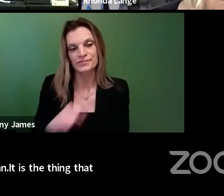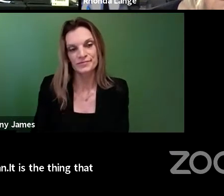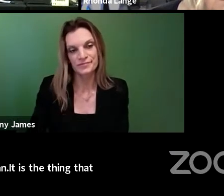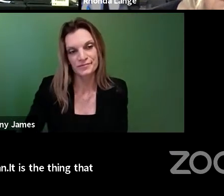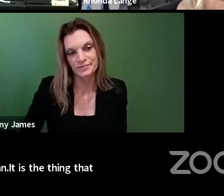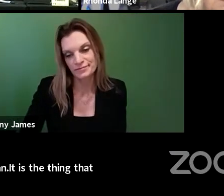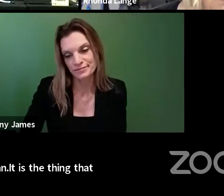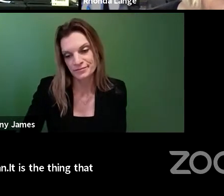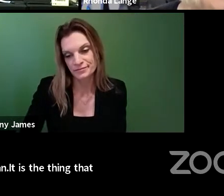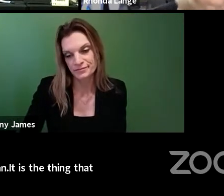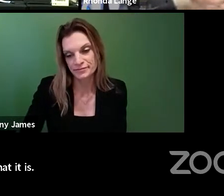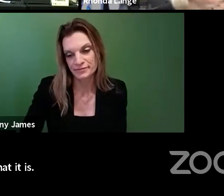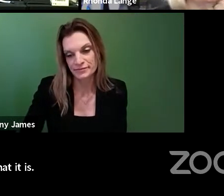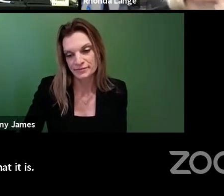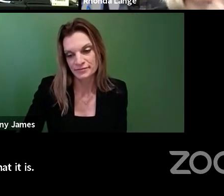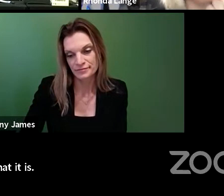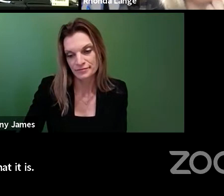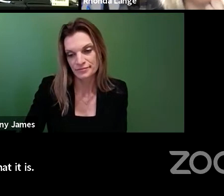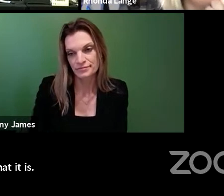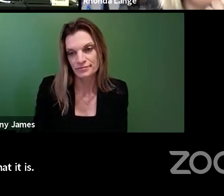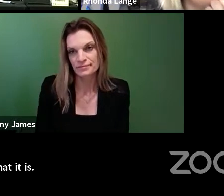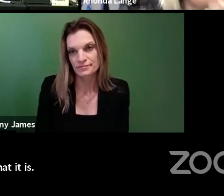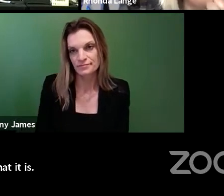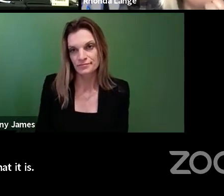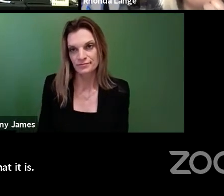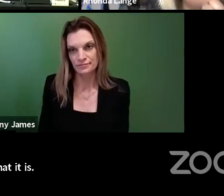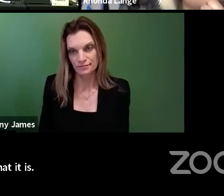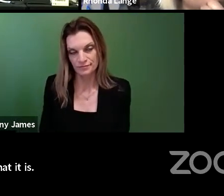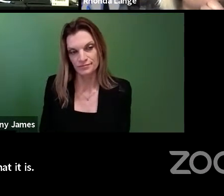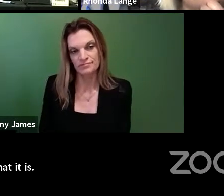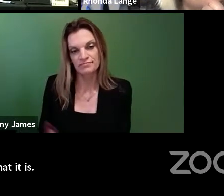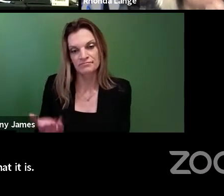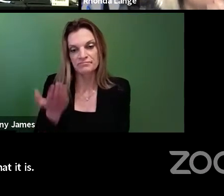One could very well say that